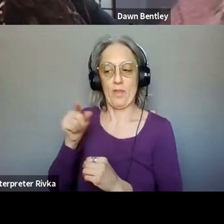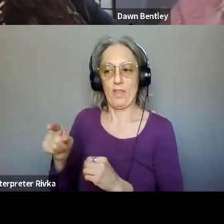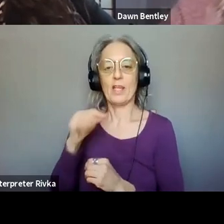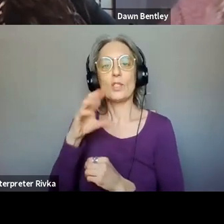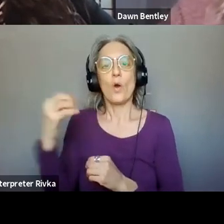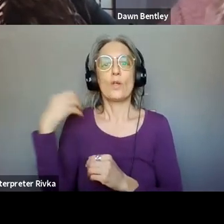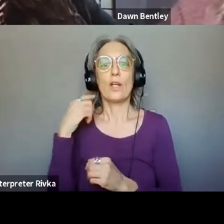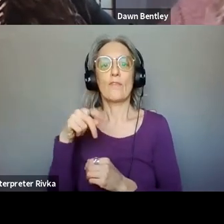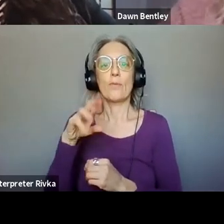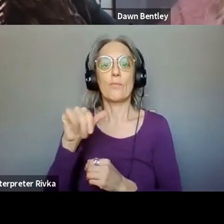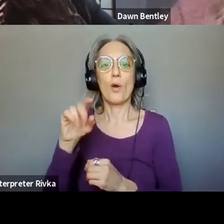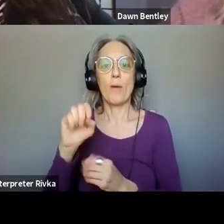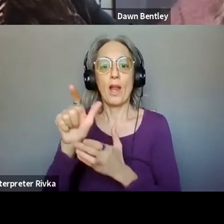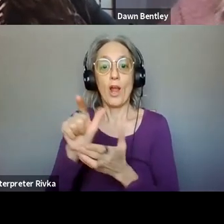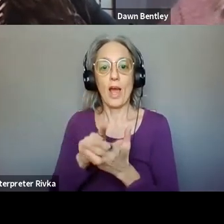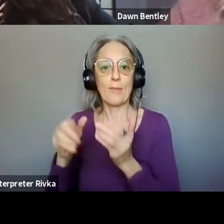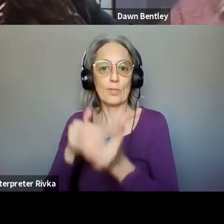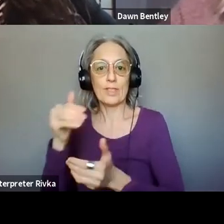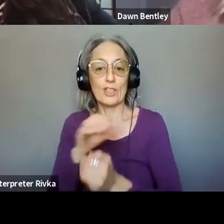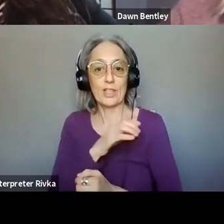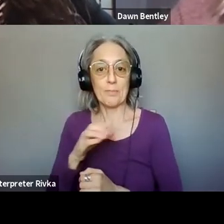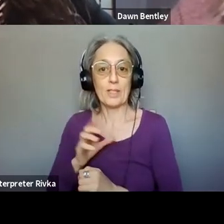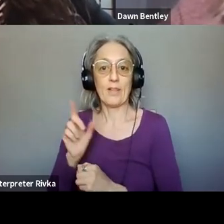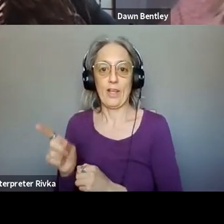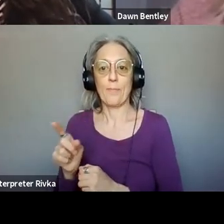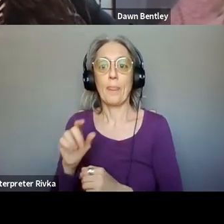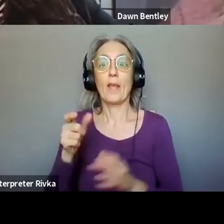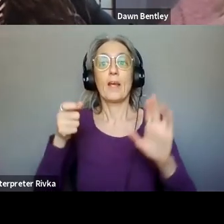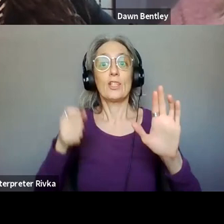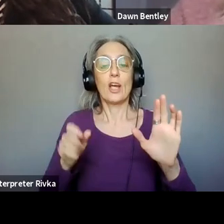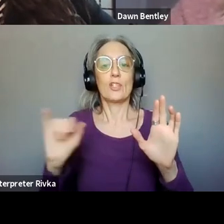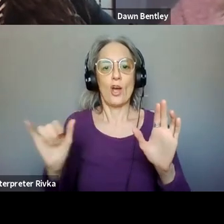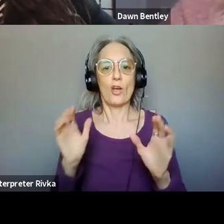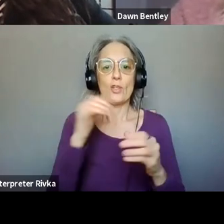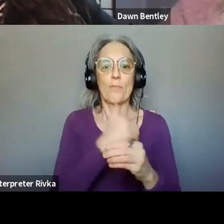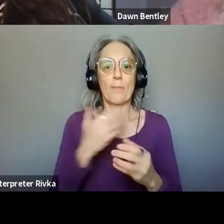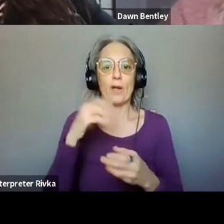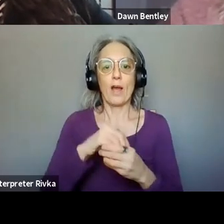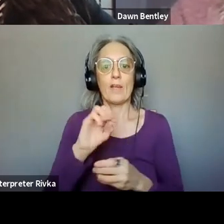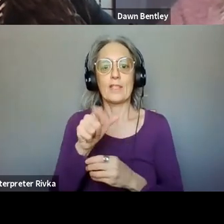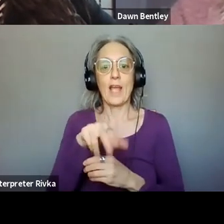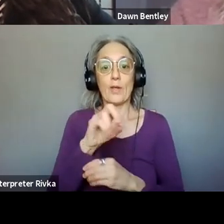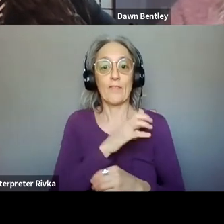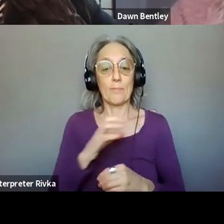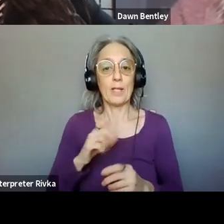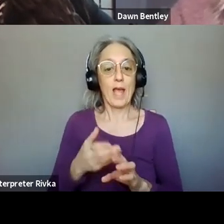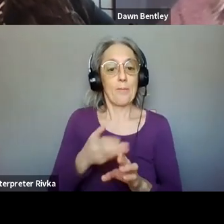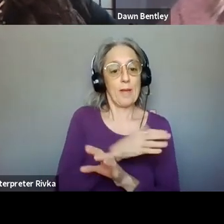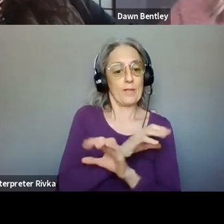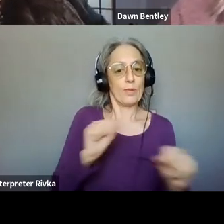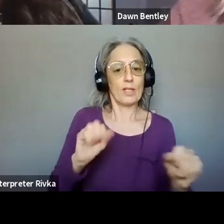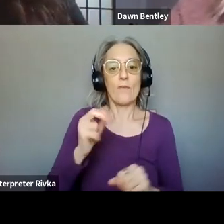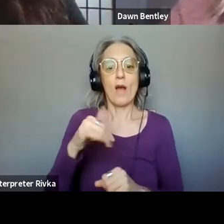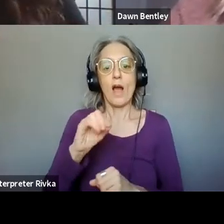Probate Law and Procedure Committee. Judge Puffenberger is also a member of the Executive Committee, and he's a past president of the Ohio Probate